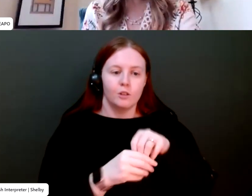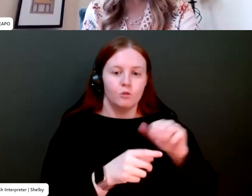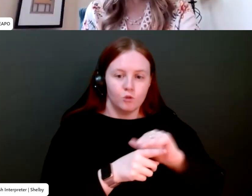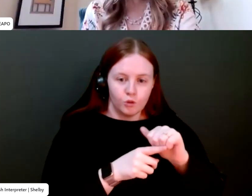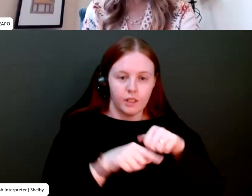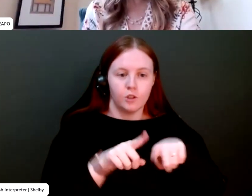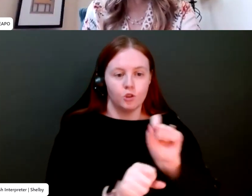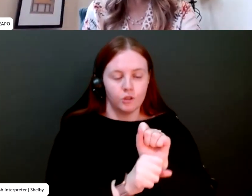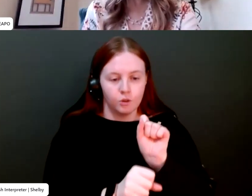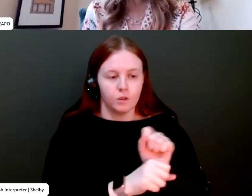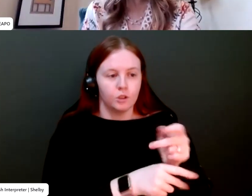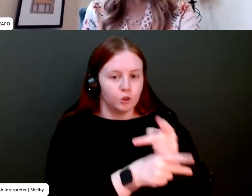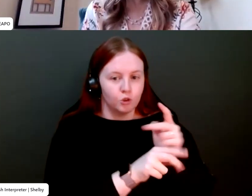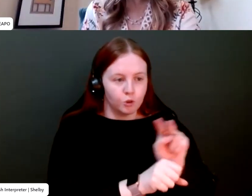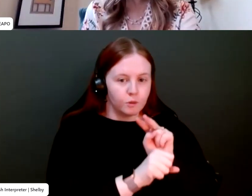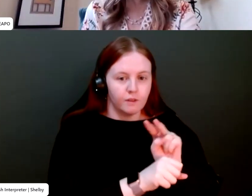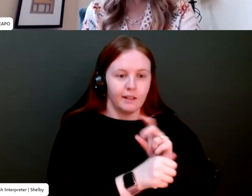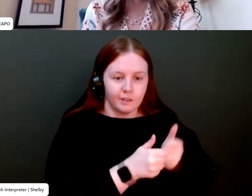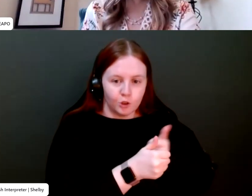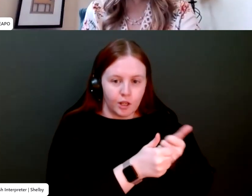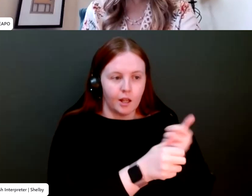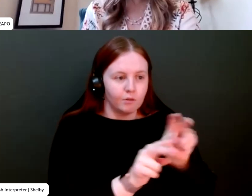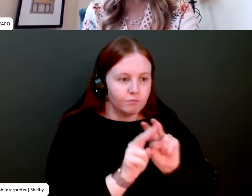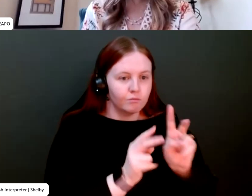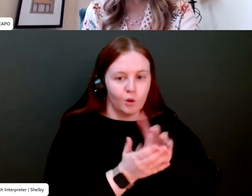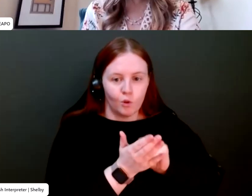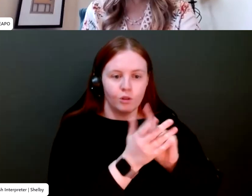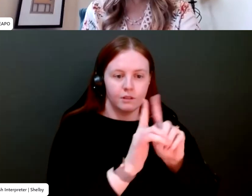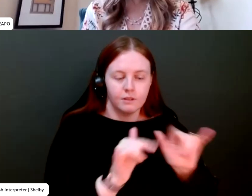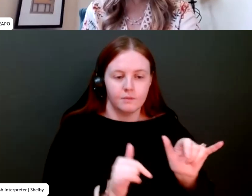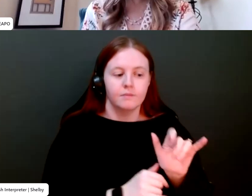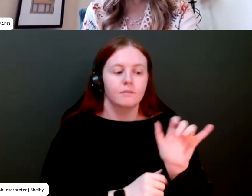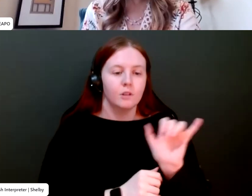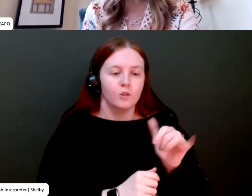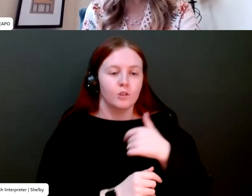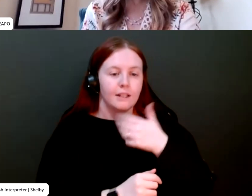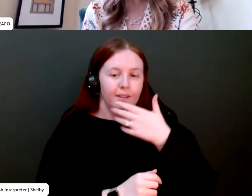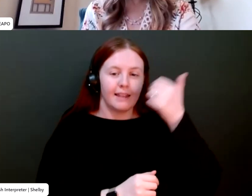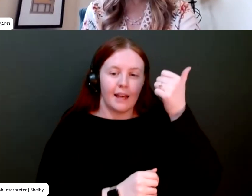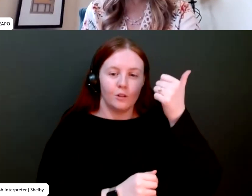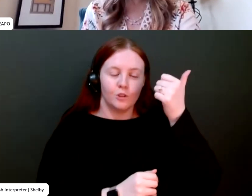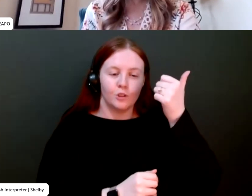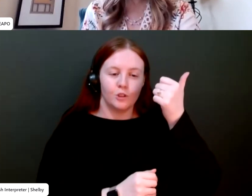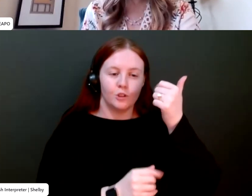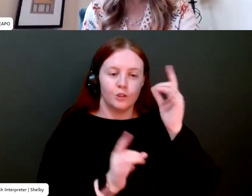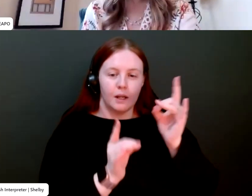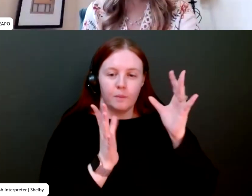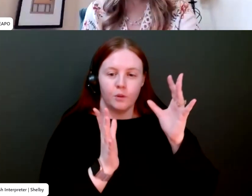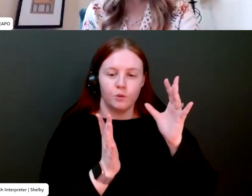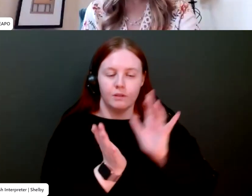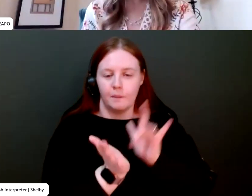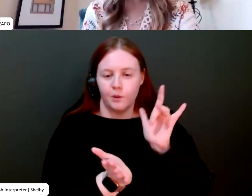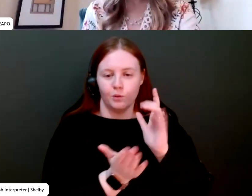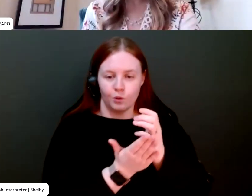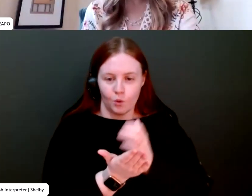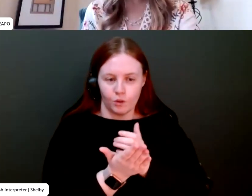supervising, shadowing, learning, and also just having things like the elder abuse course through the Ontario Police College, having